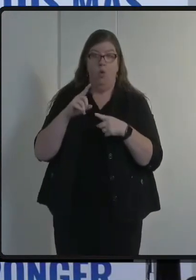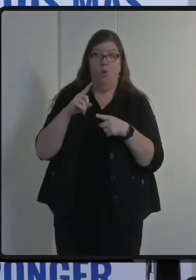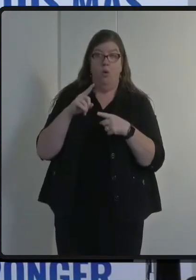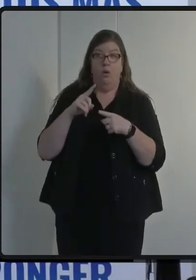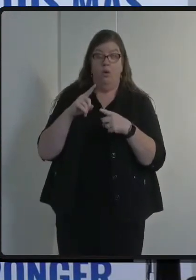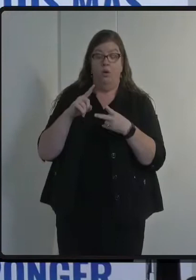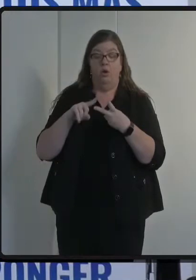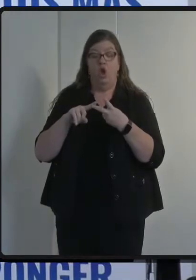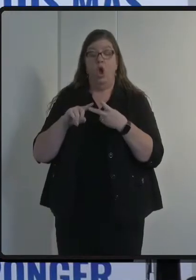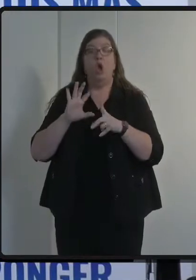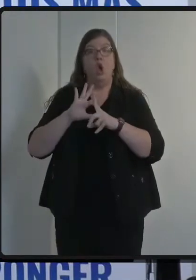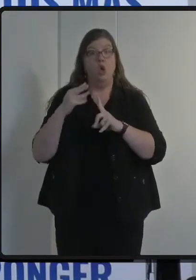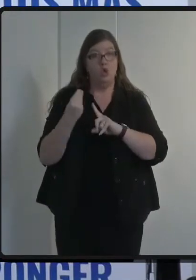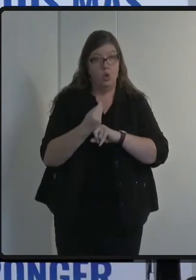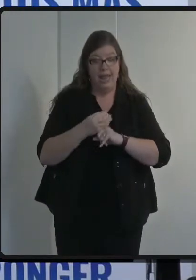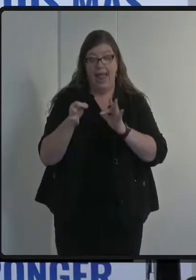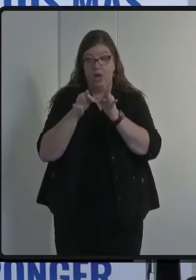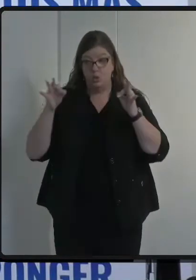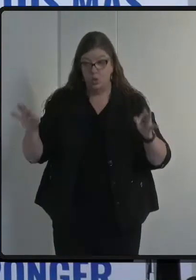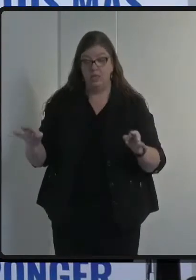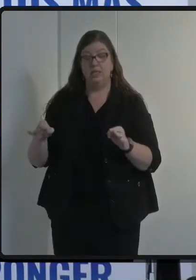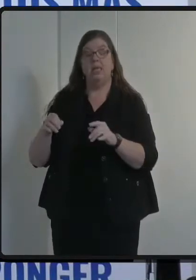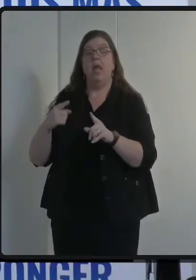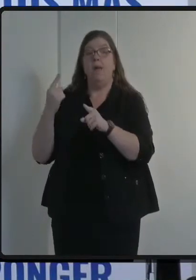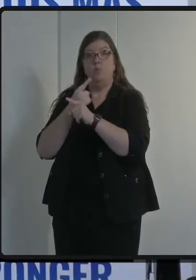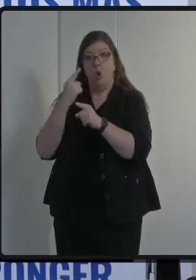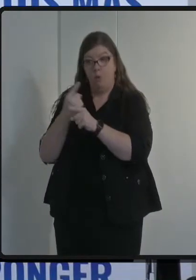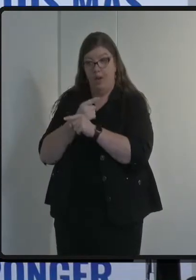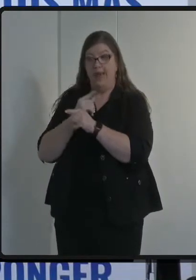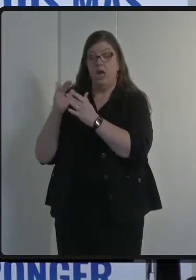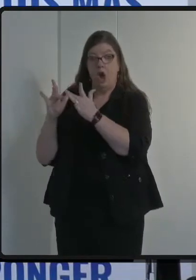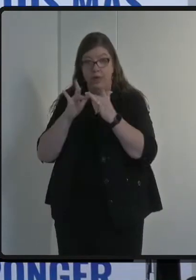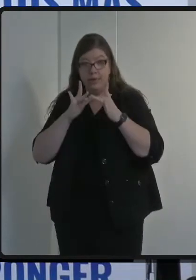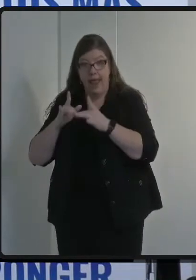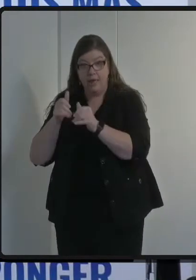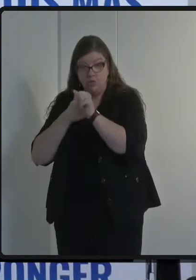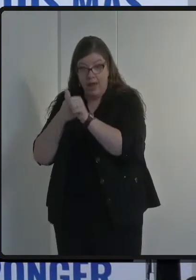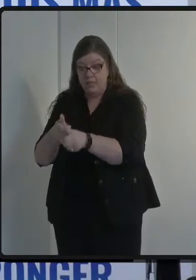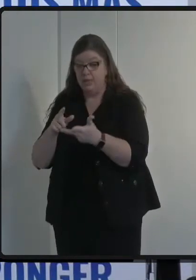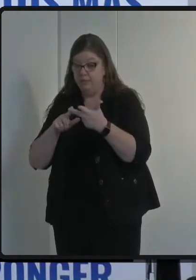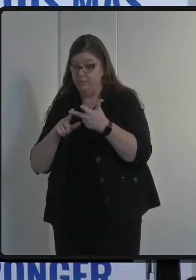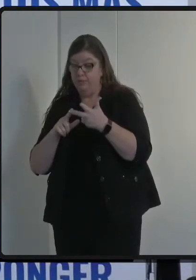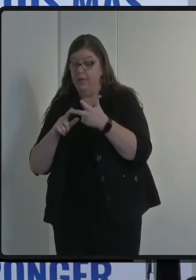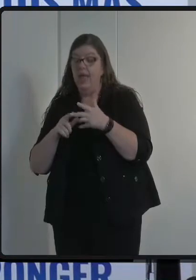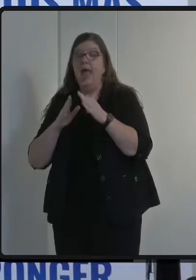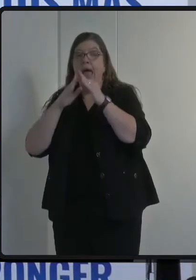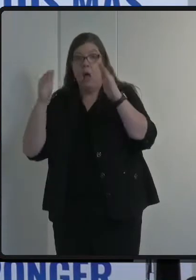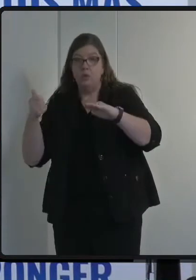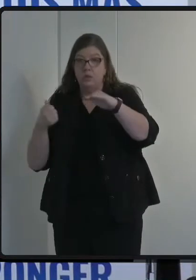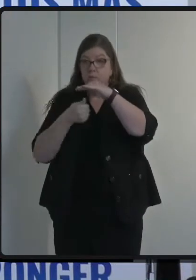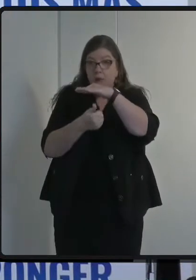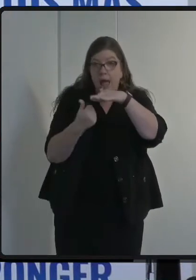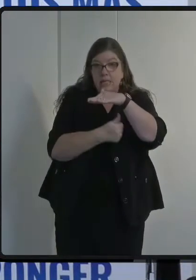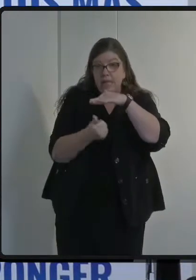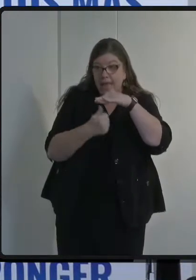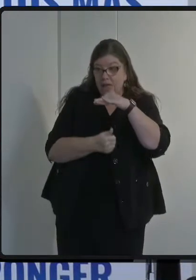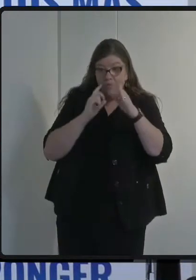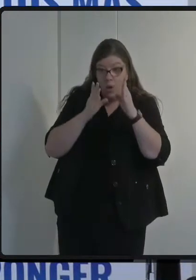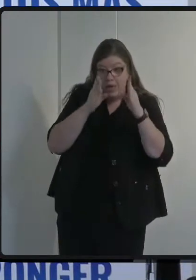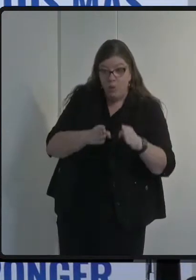linguistically appropriate contact tracing, quarantine and isolation housing for individuals and their families when